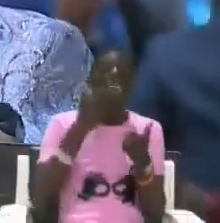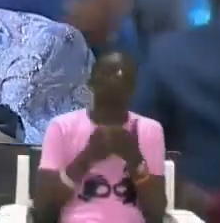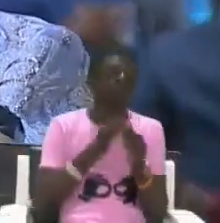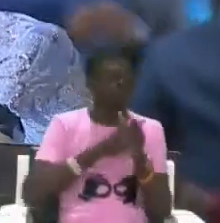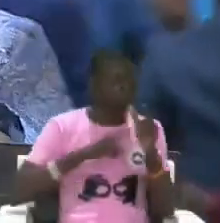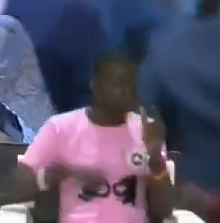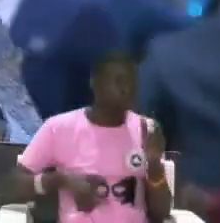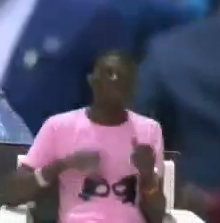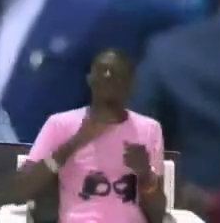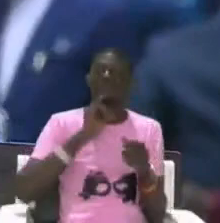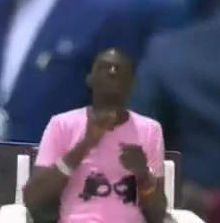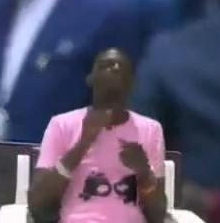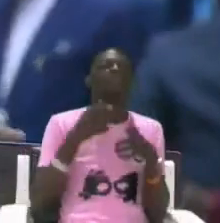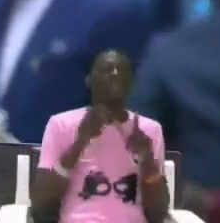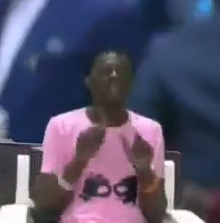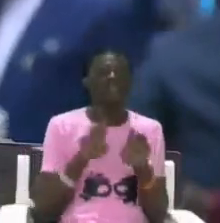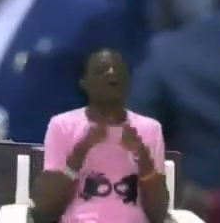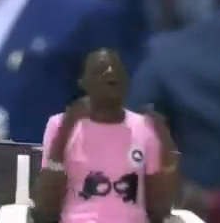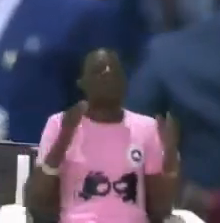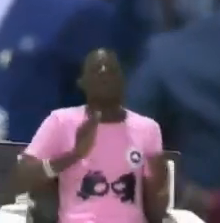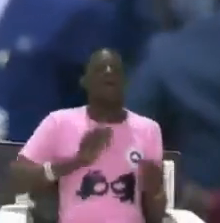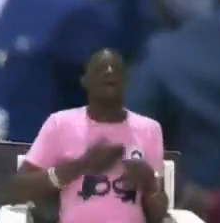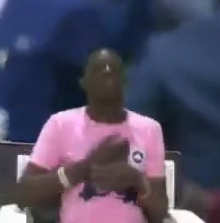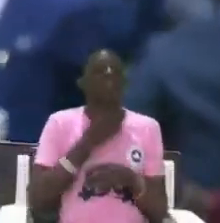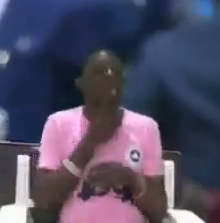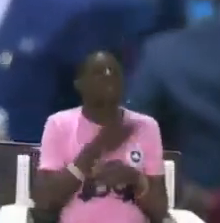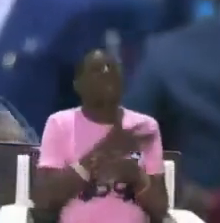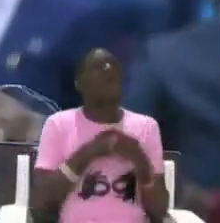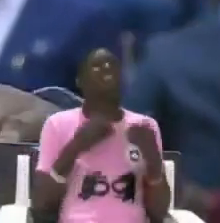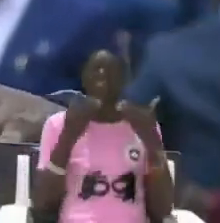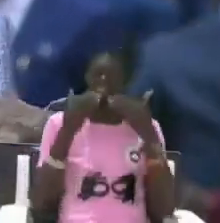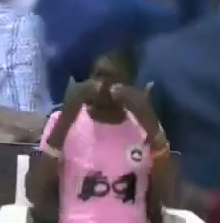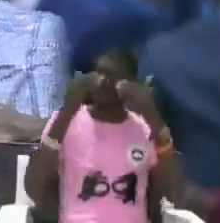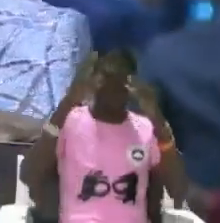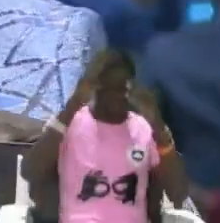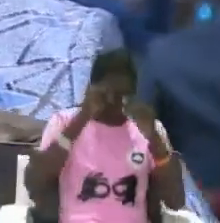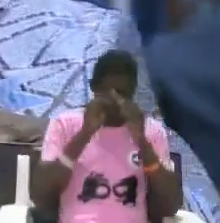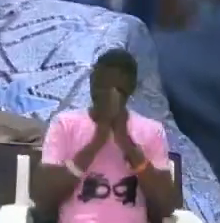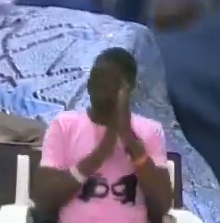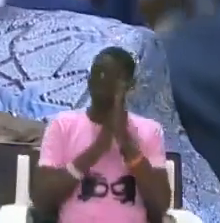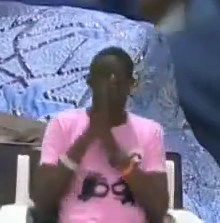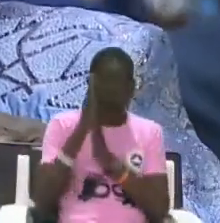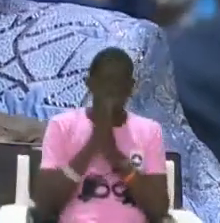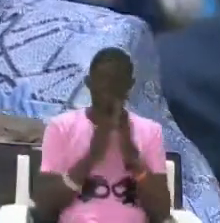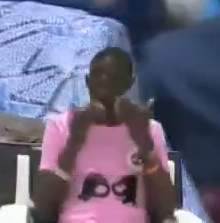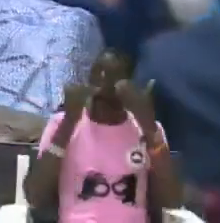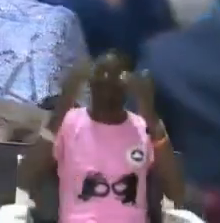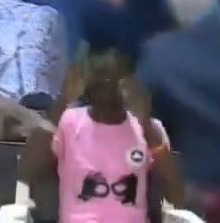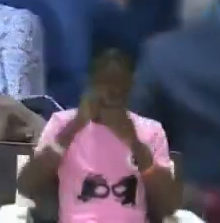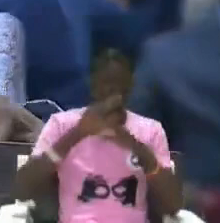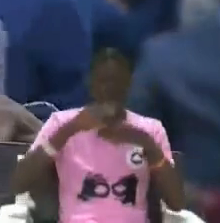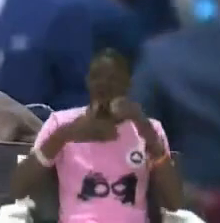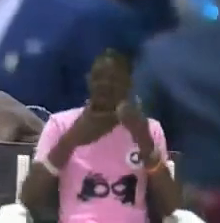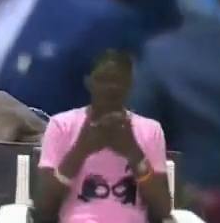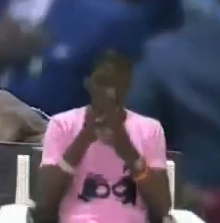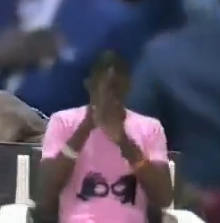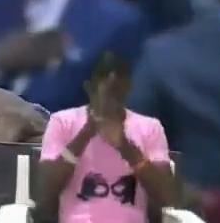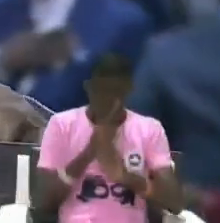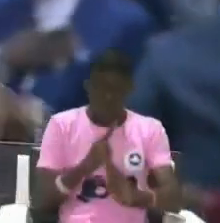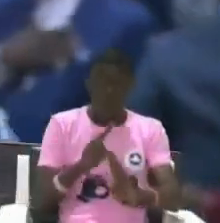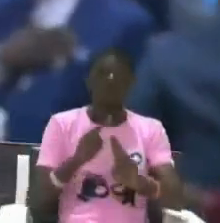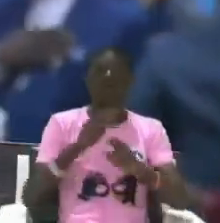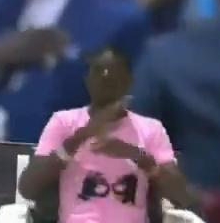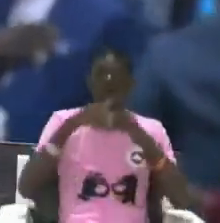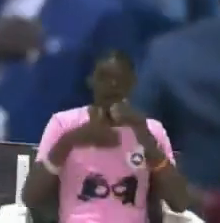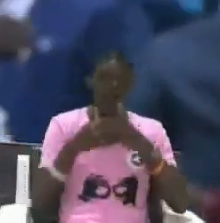all. Let's open our mouth and give him all the glory, all the honor, all the adoration.